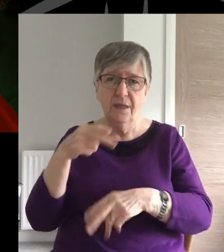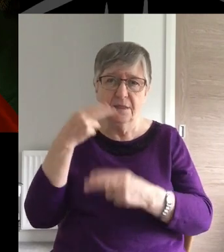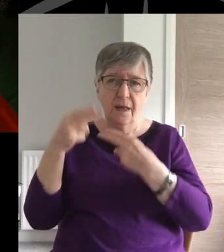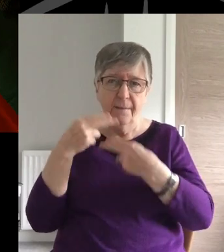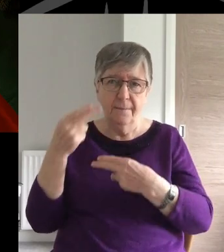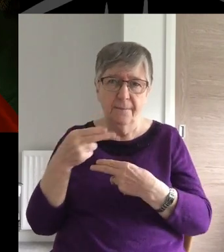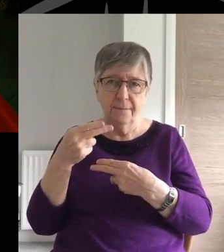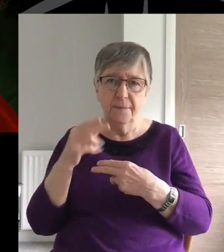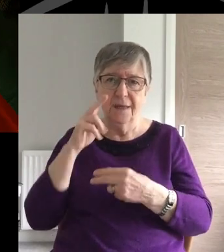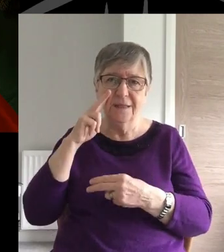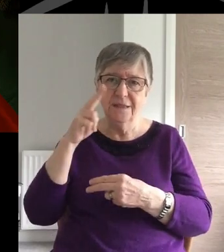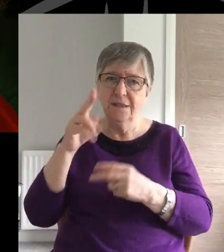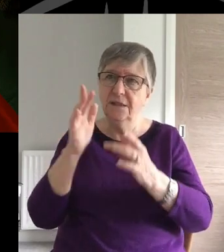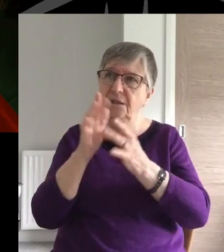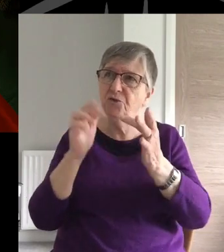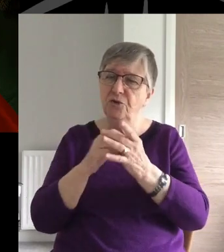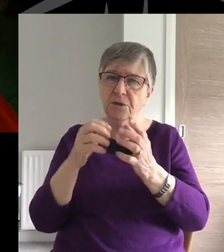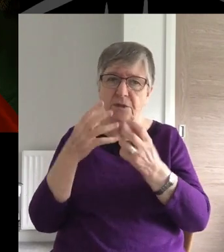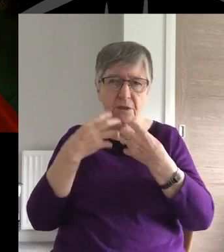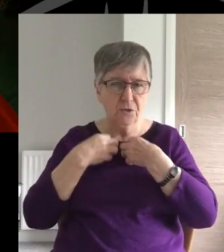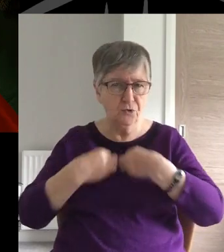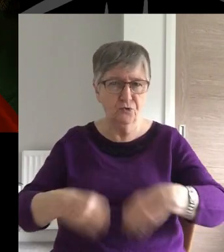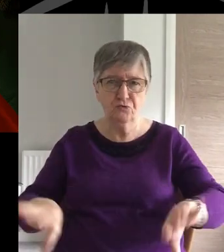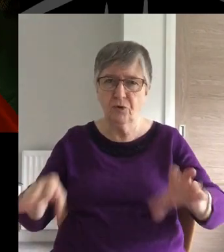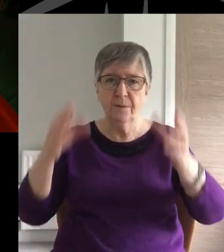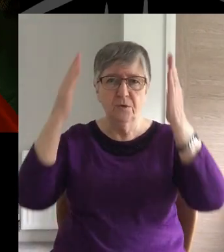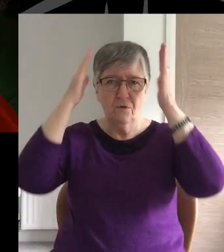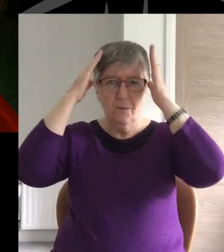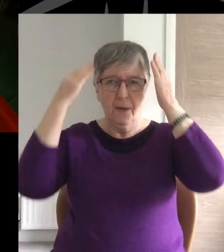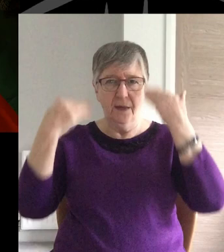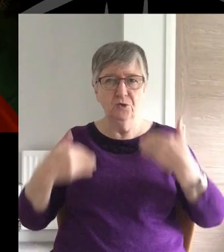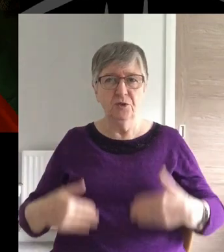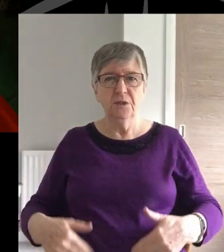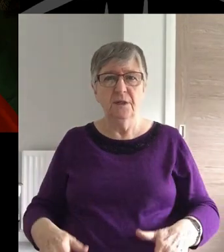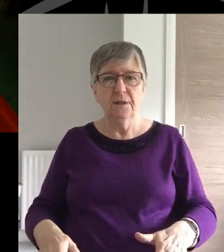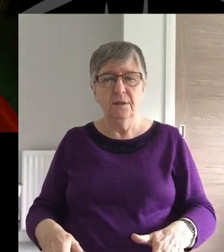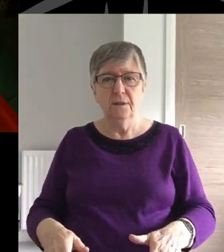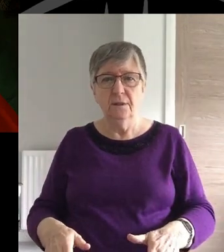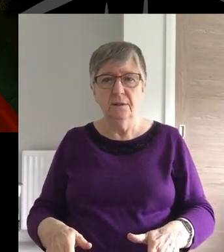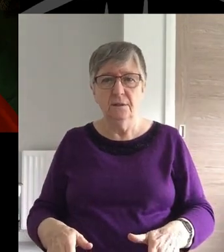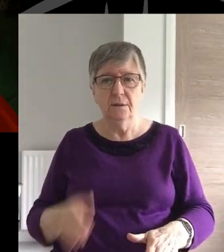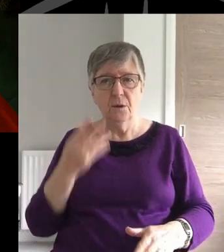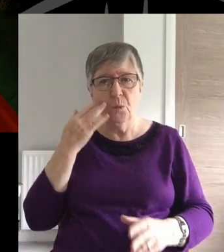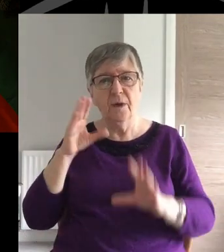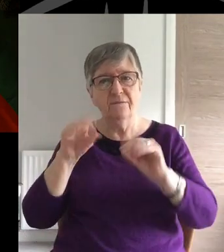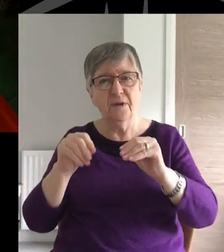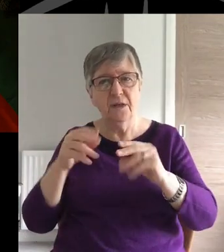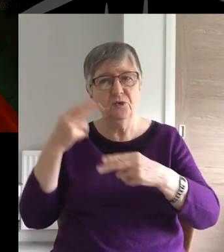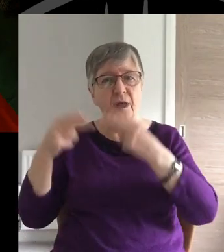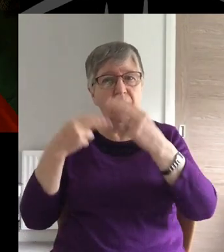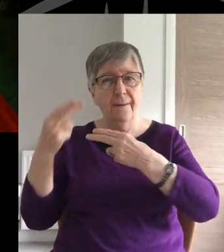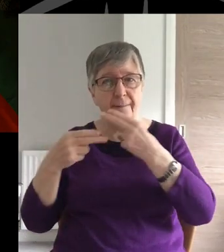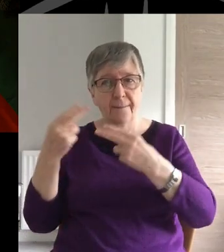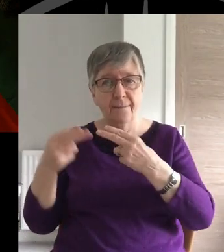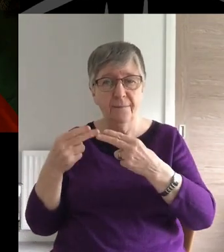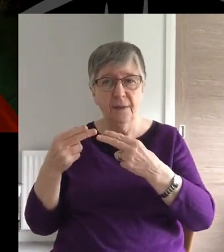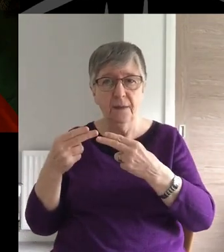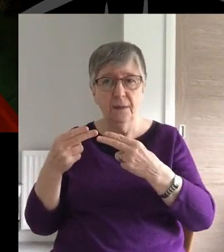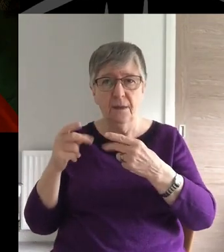Easter, See Jesus Stripped of Majesty. And after we've sung that hymn,